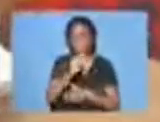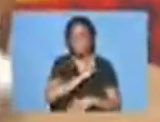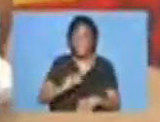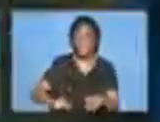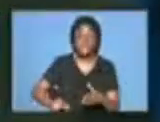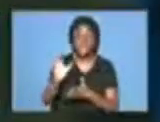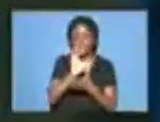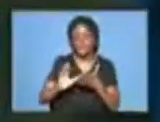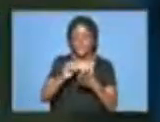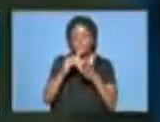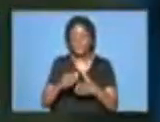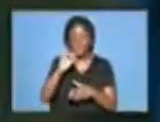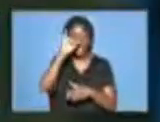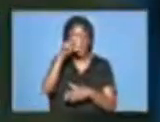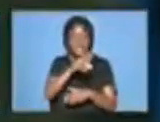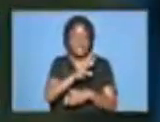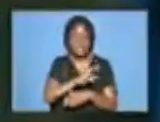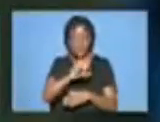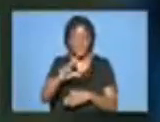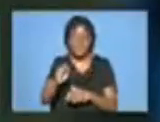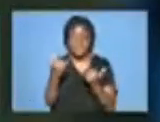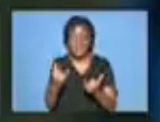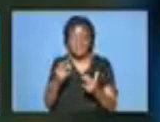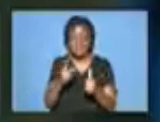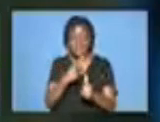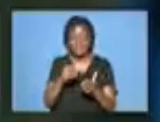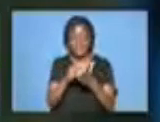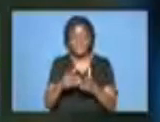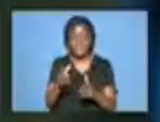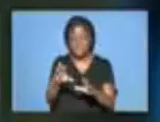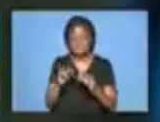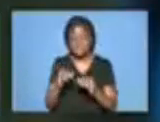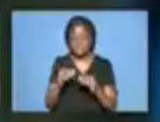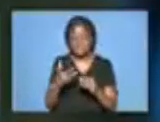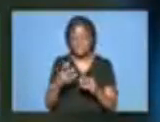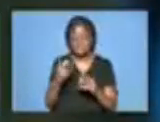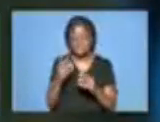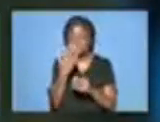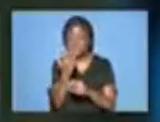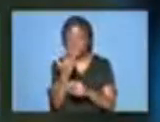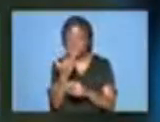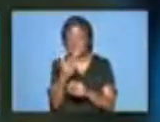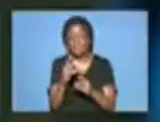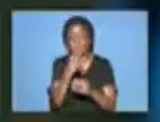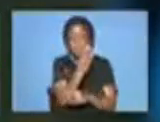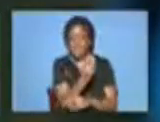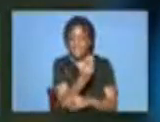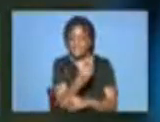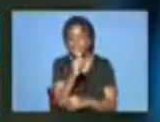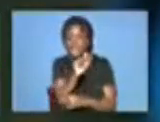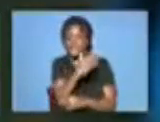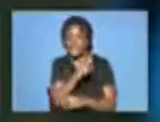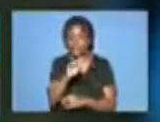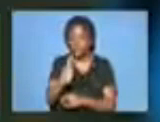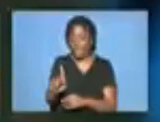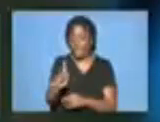Wells, and now he is the first student to pass an impressive 15 BGCSEs with 14 A's and 1 B in music, all while